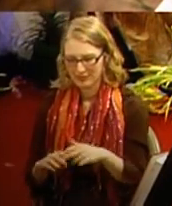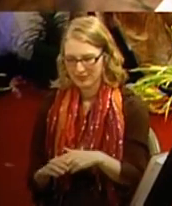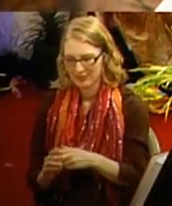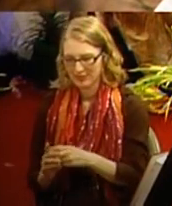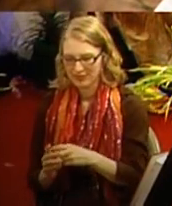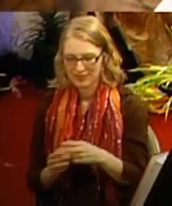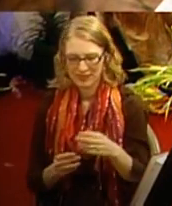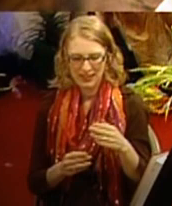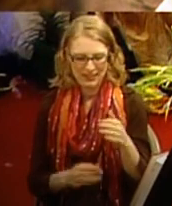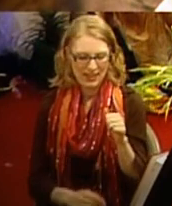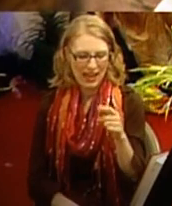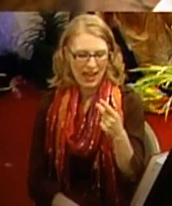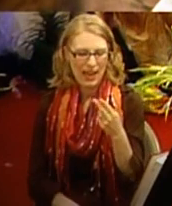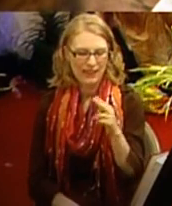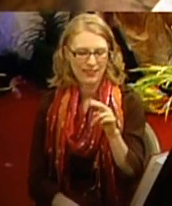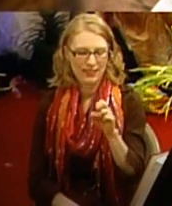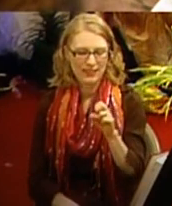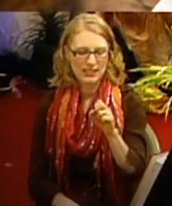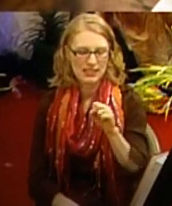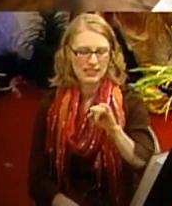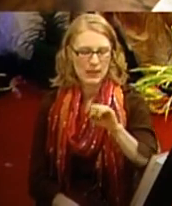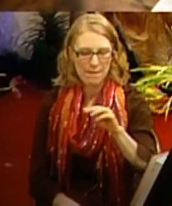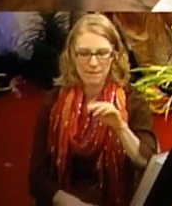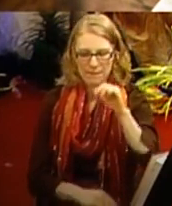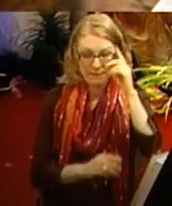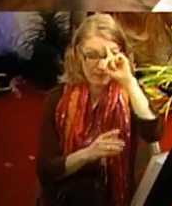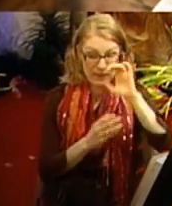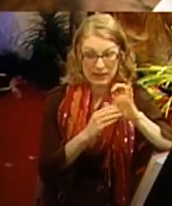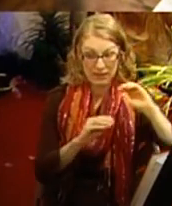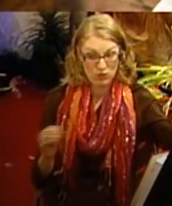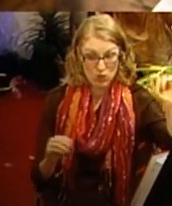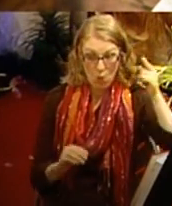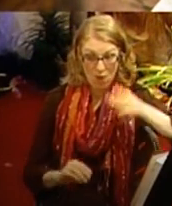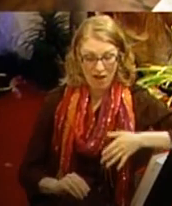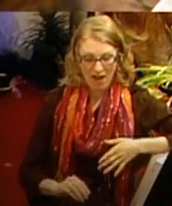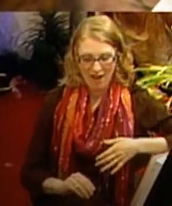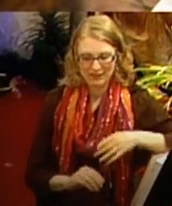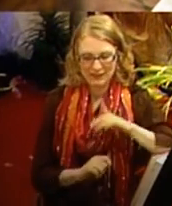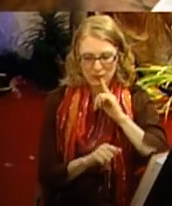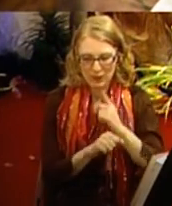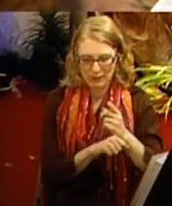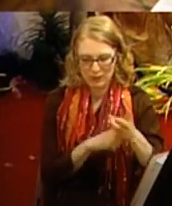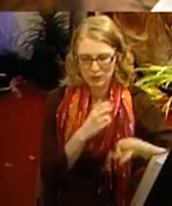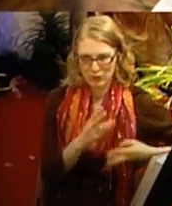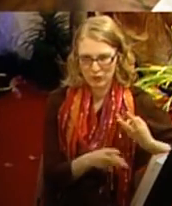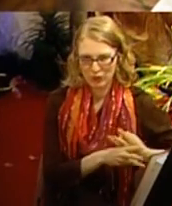between the atheism, the practical atheism of the world in which we live,